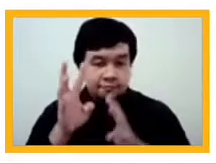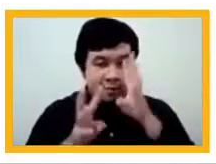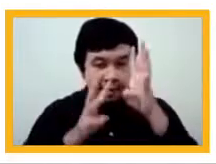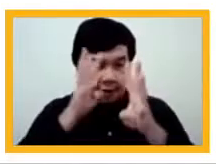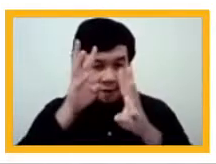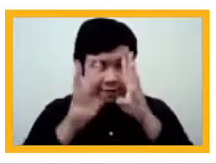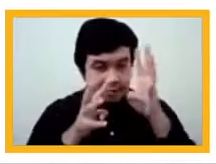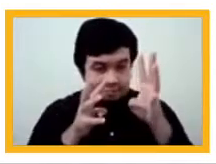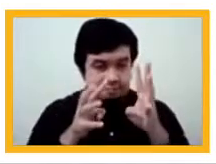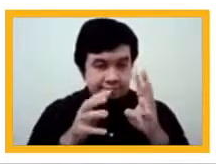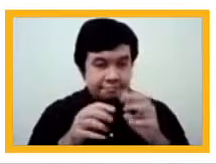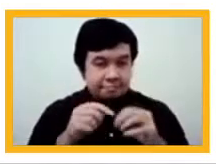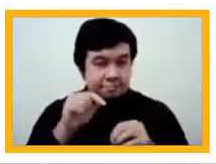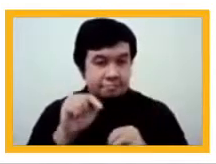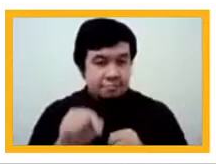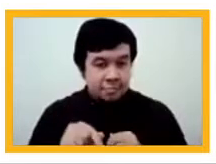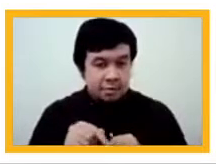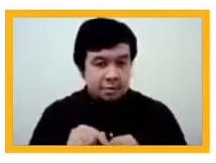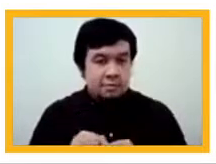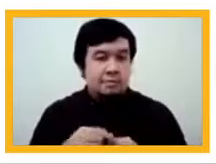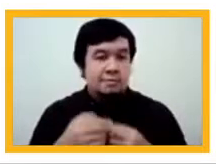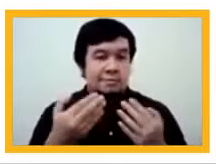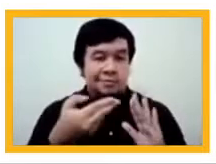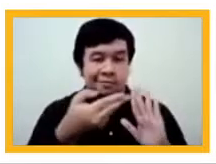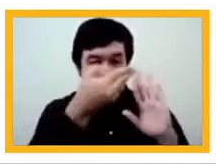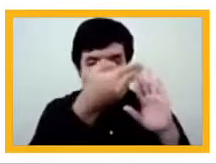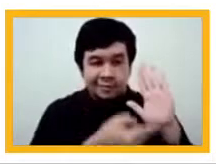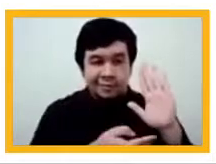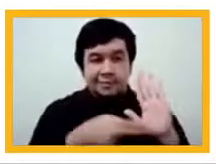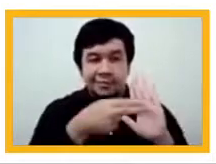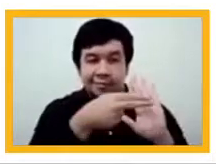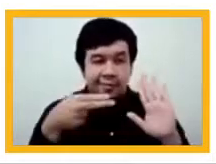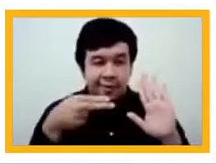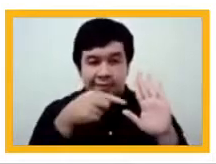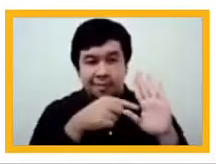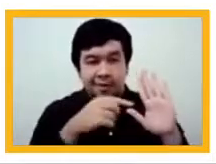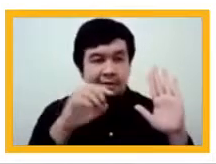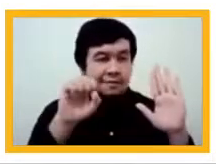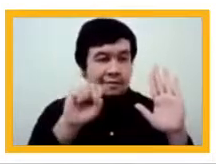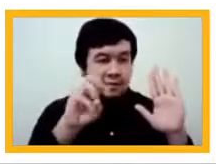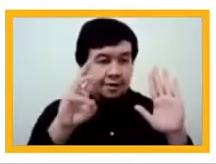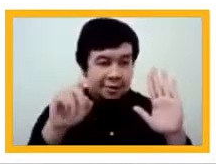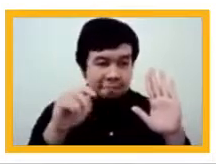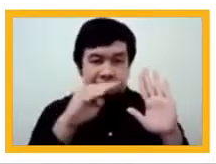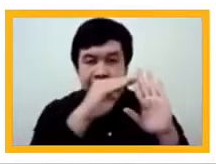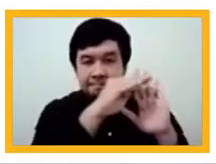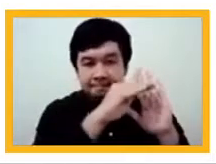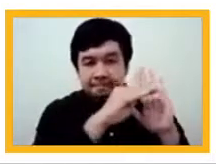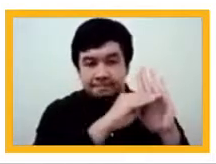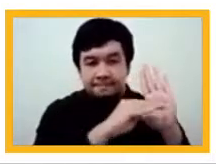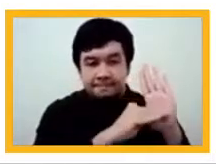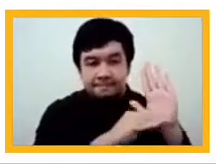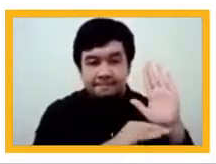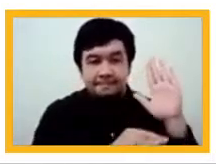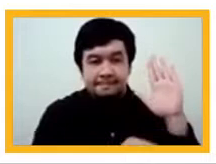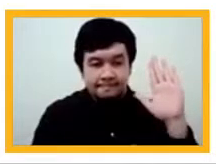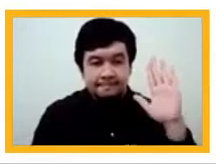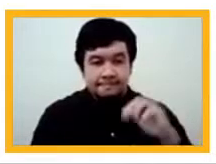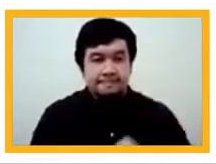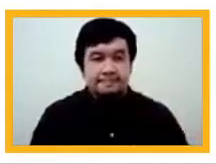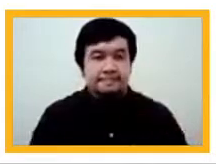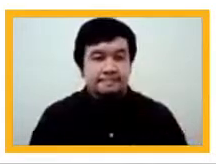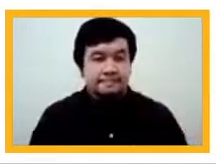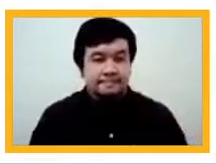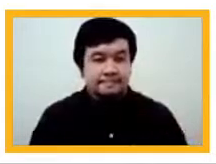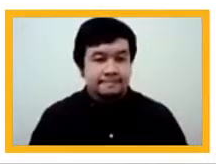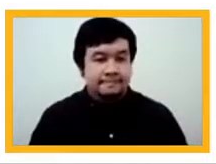and AI Convergence Major Program and AI Education Enhancement Program by Ministry of Education in Korea. And